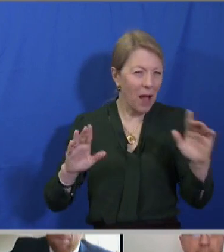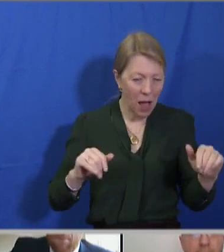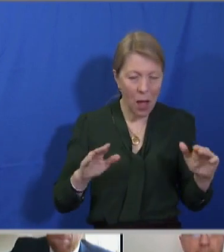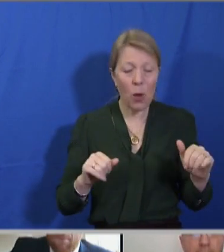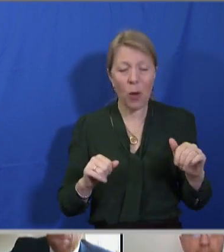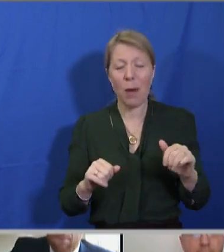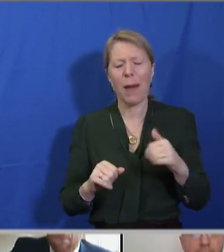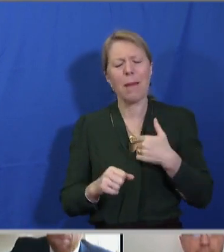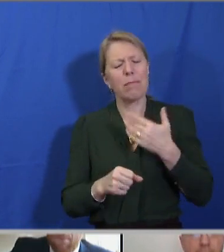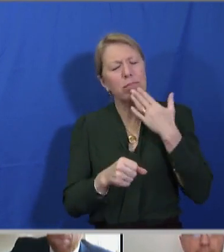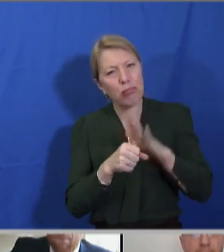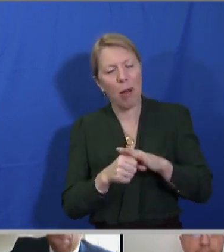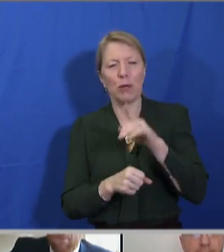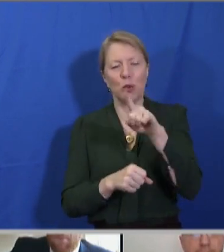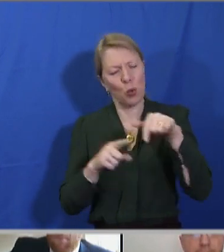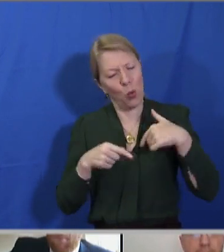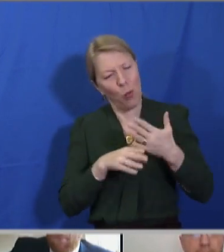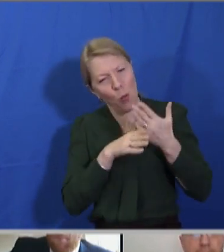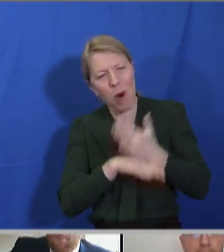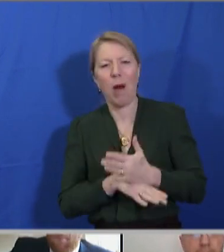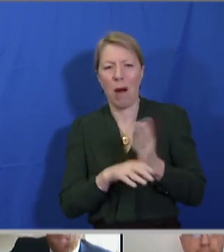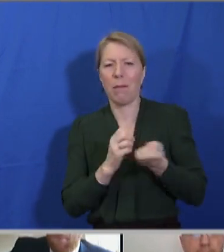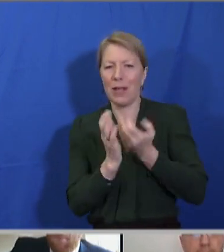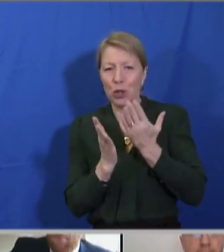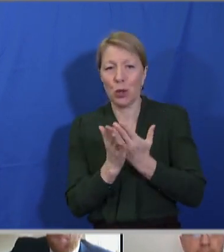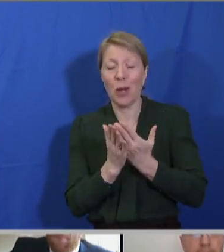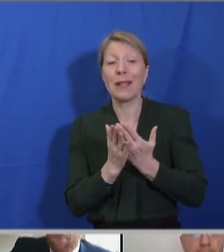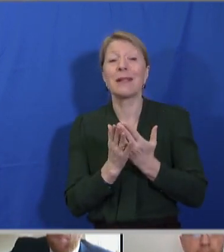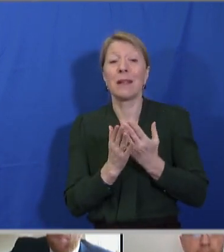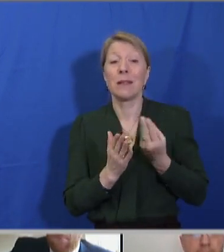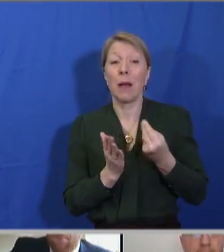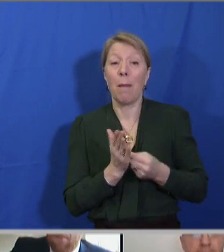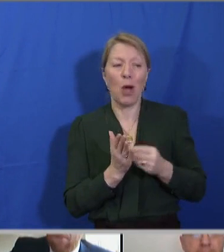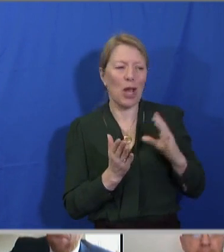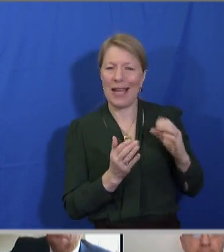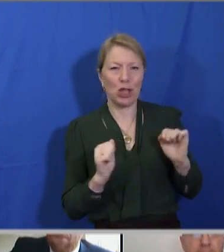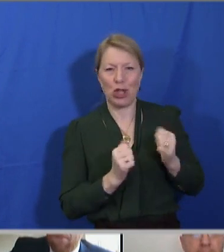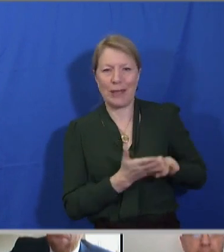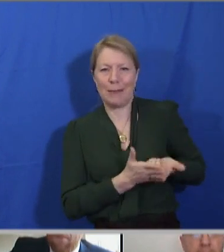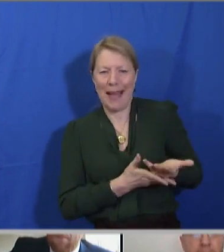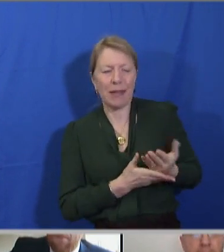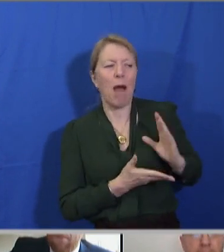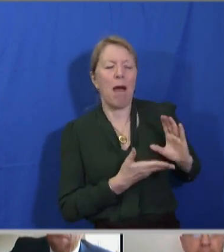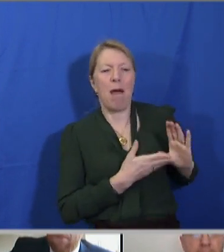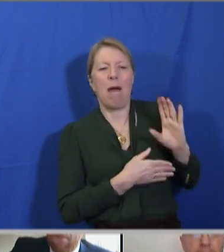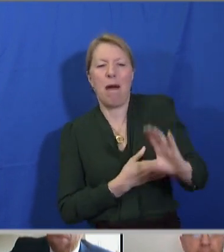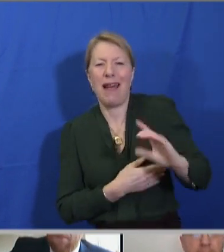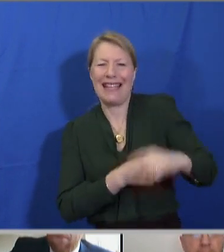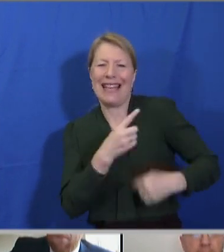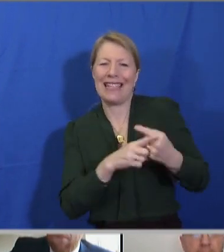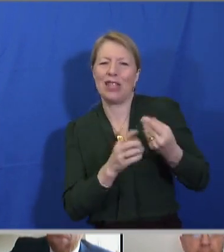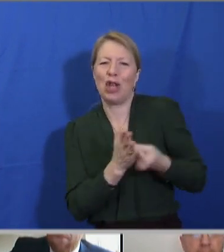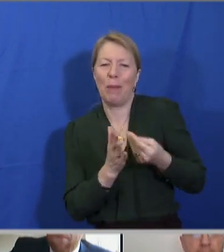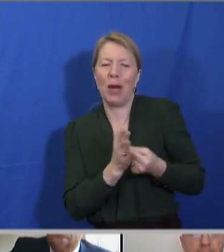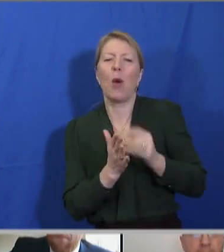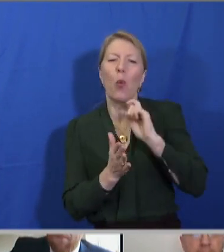rolled forward. We've been able to move the money into next year to allow us to continue on with that. So we're working through all of the cohorts, but we are